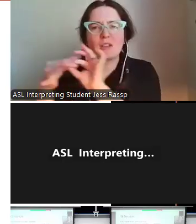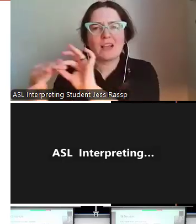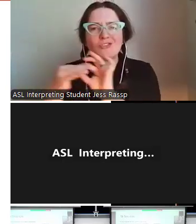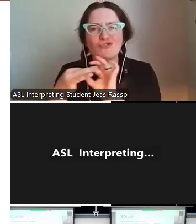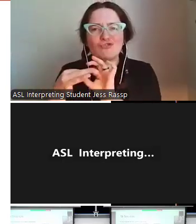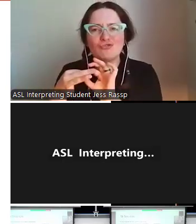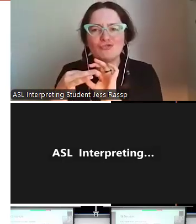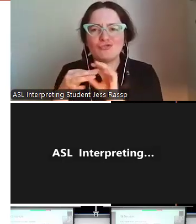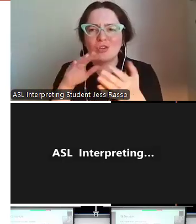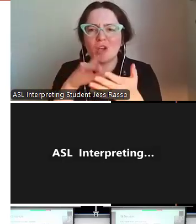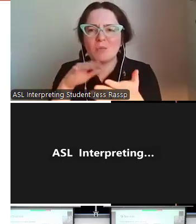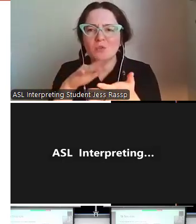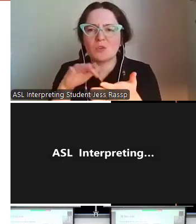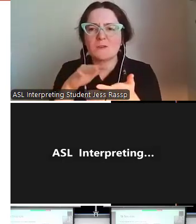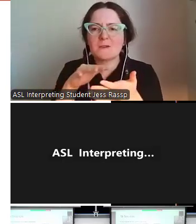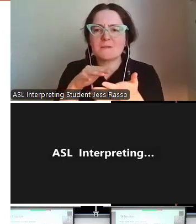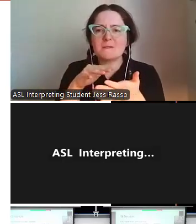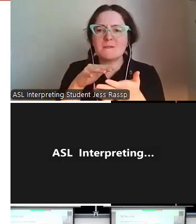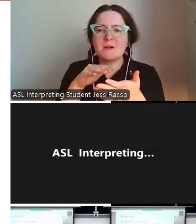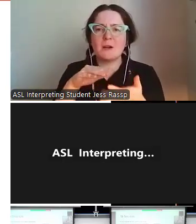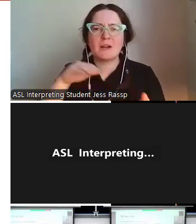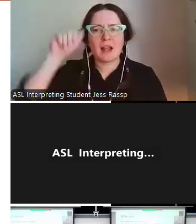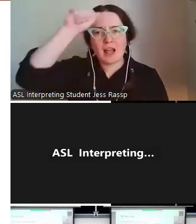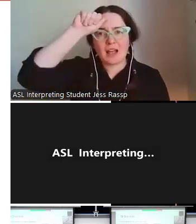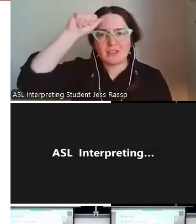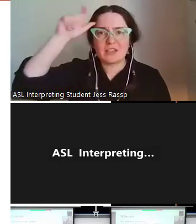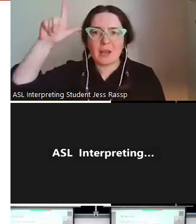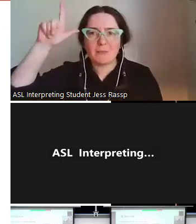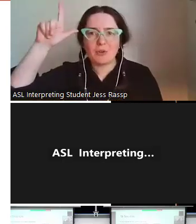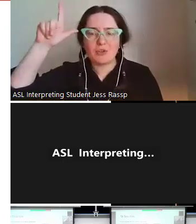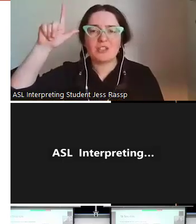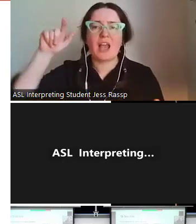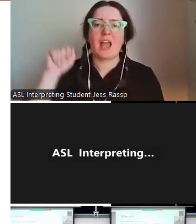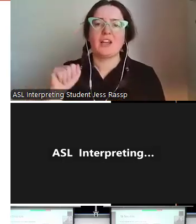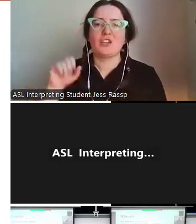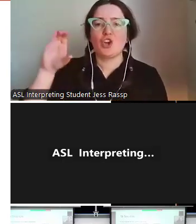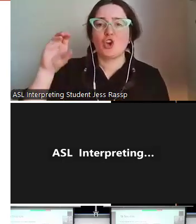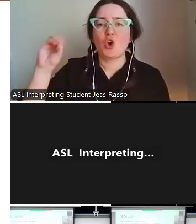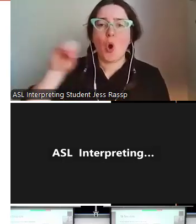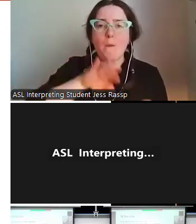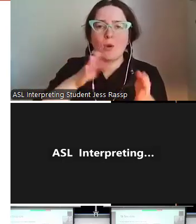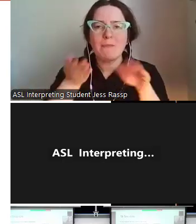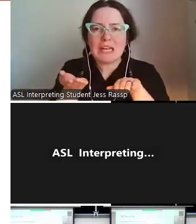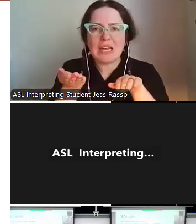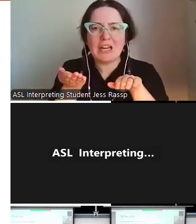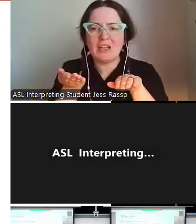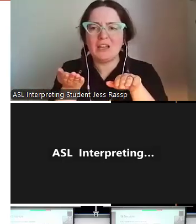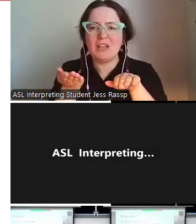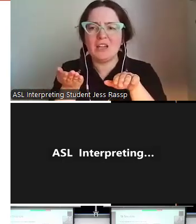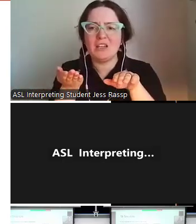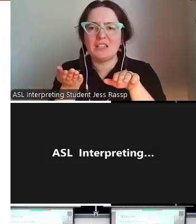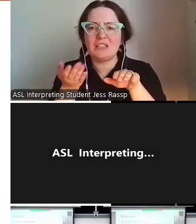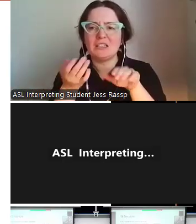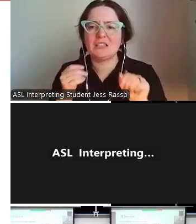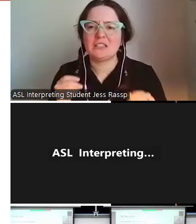and depression as comorbidities? I would assume that one would exacerbate the other. Yes, I would agree